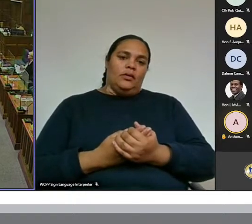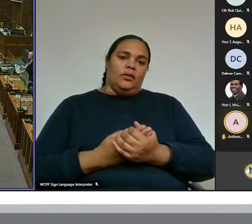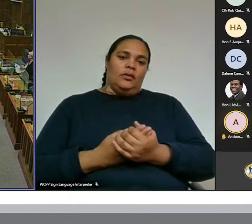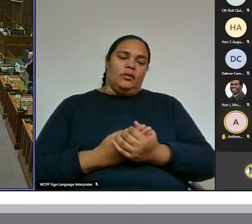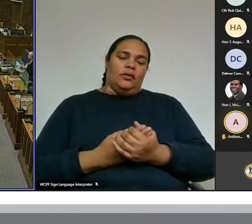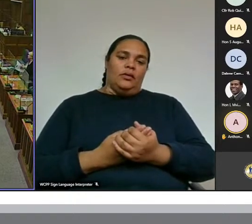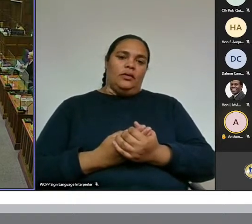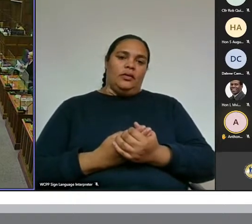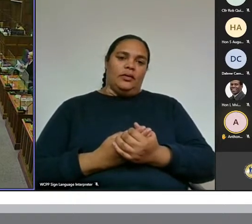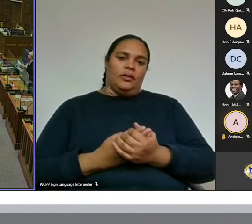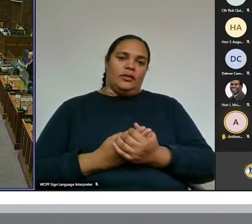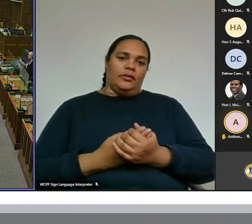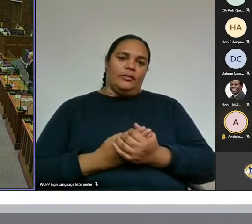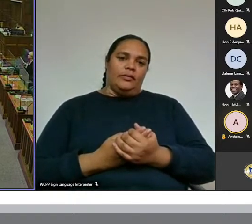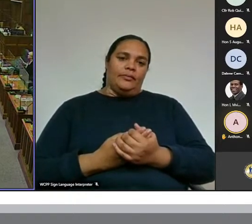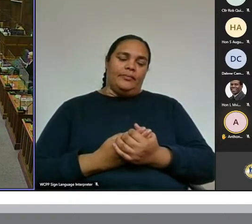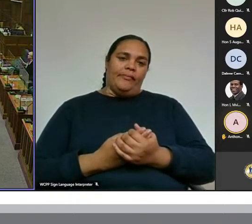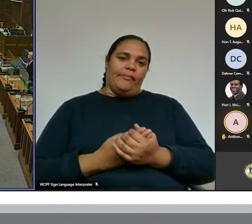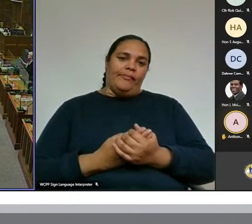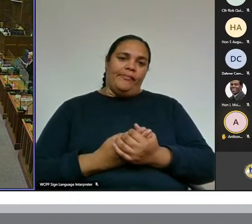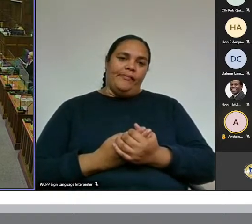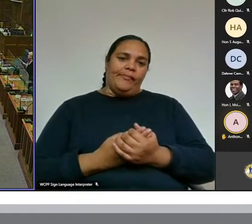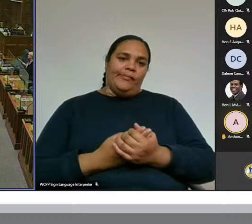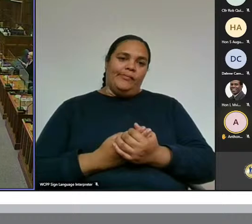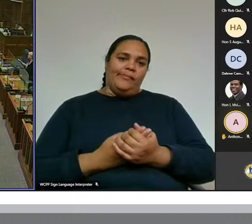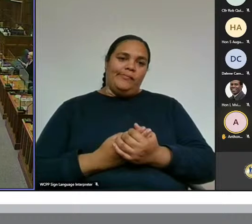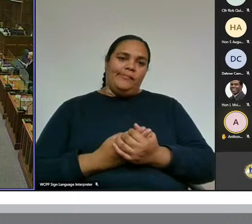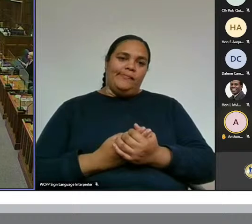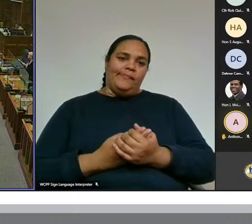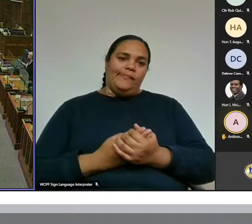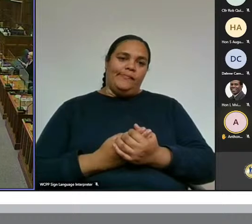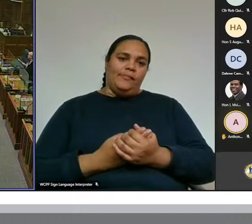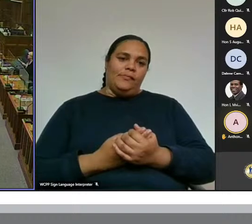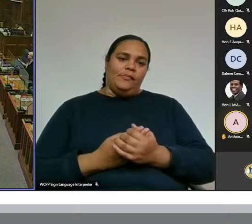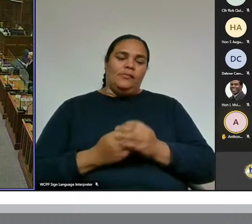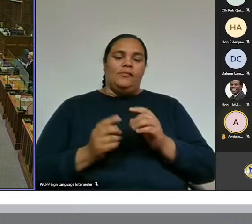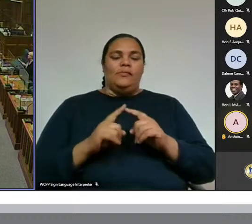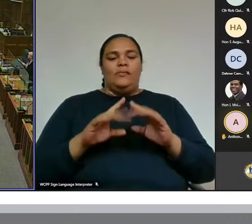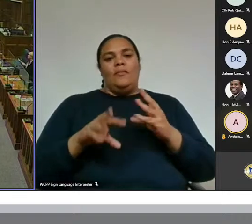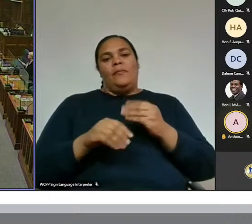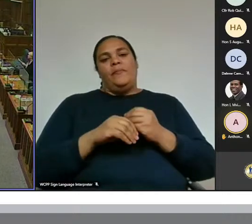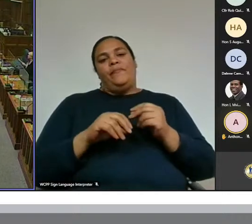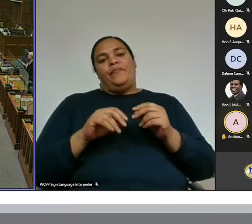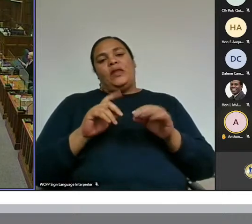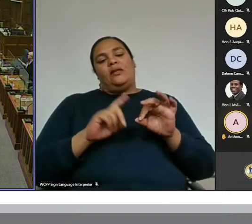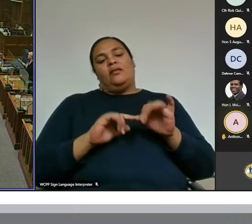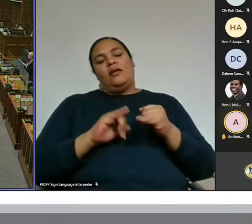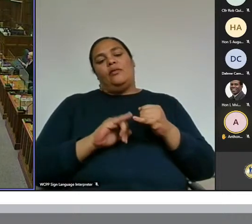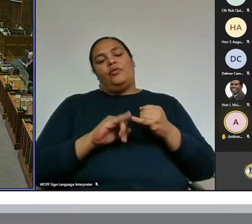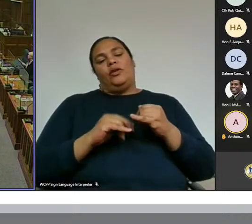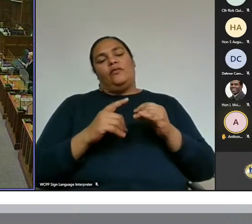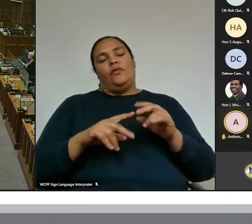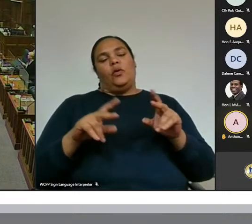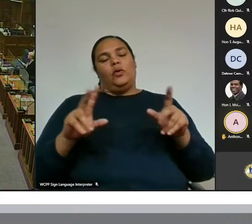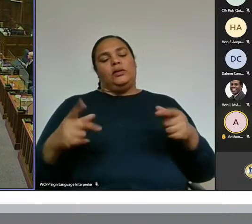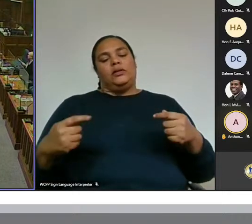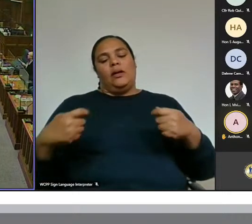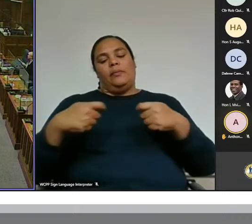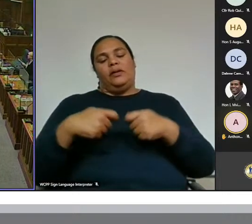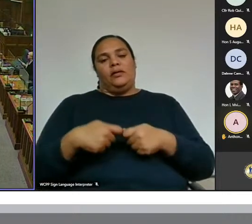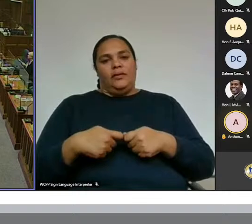Just a reservation on the subject of subsidy for